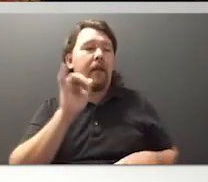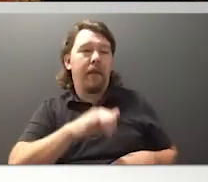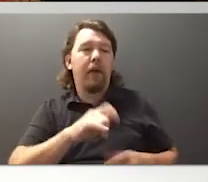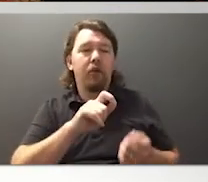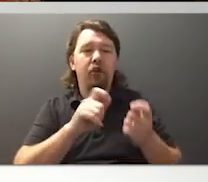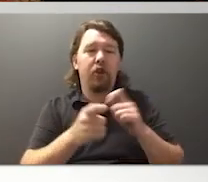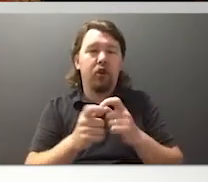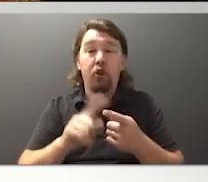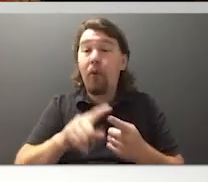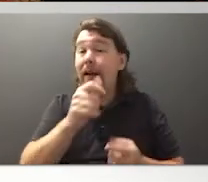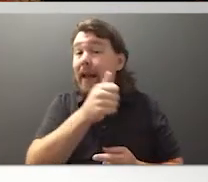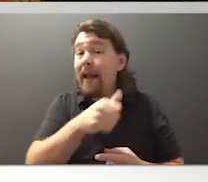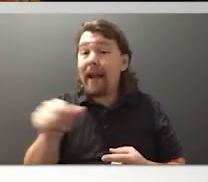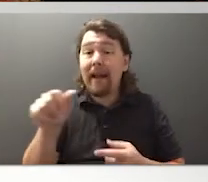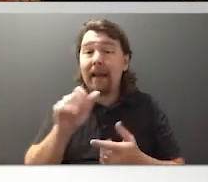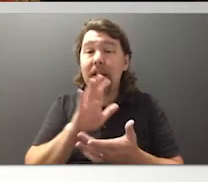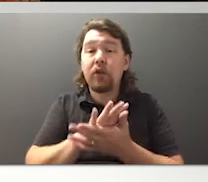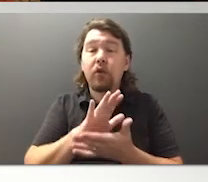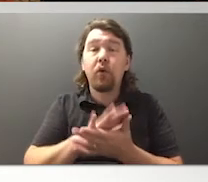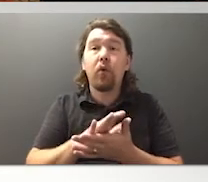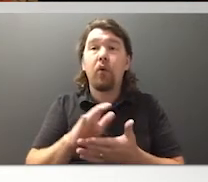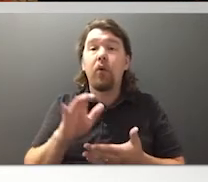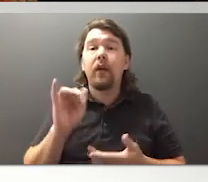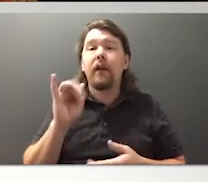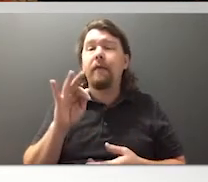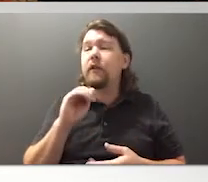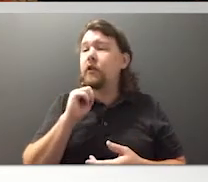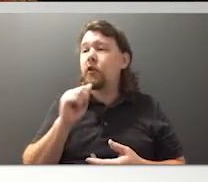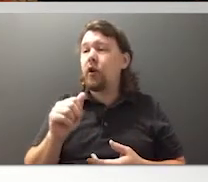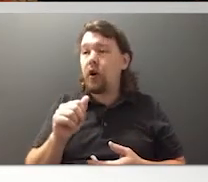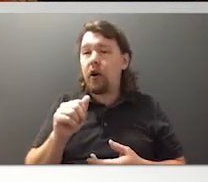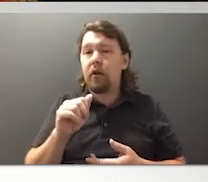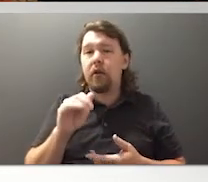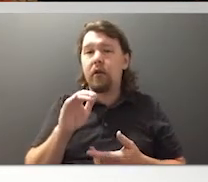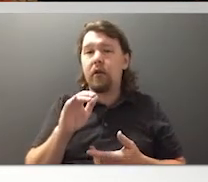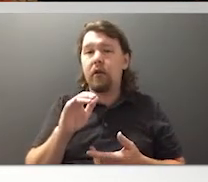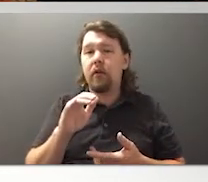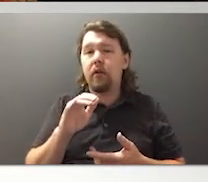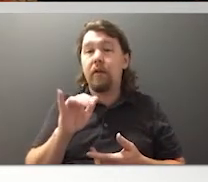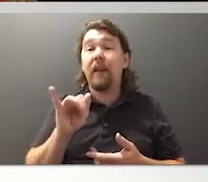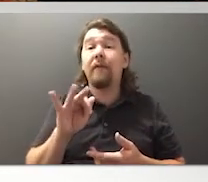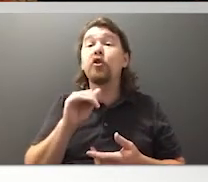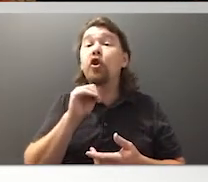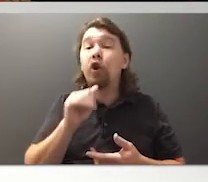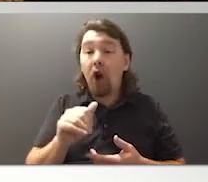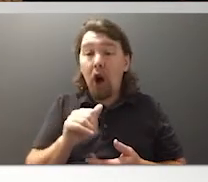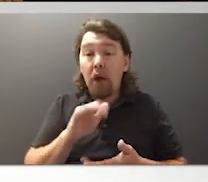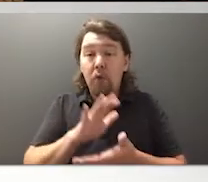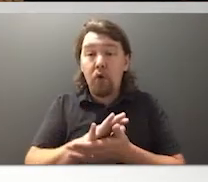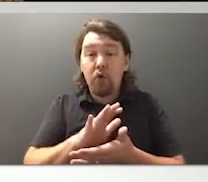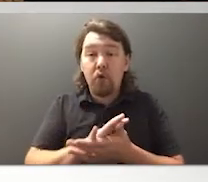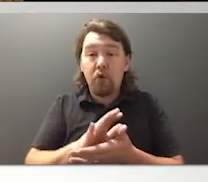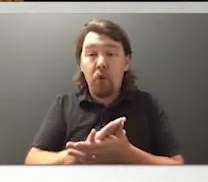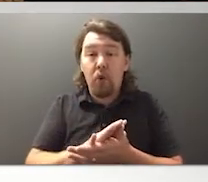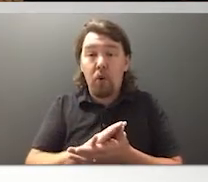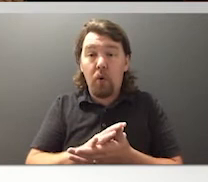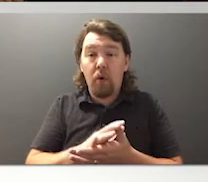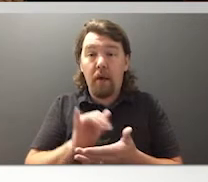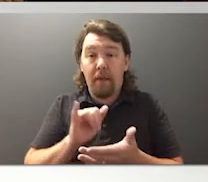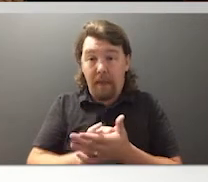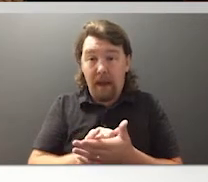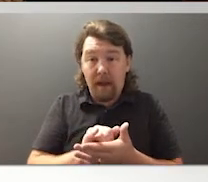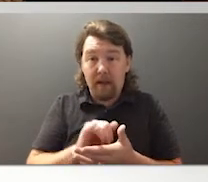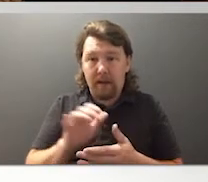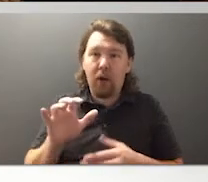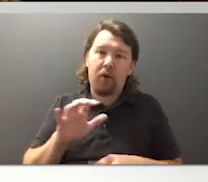any school, as long as it's not the school the student is assigned to. So they don't have to be out of district for this portion, so that